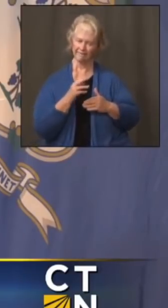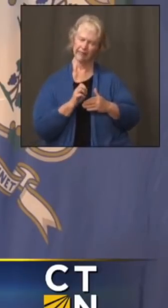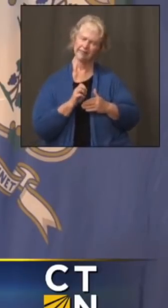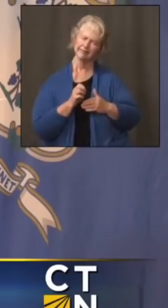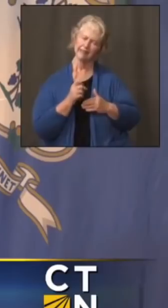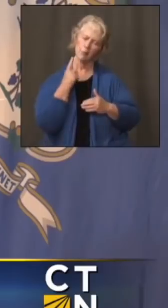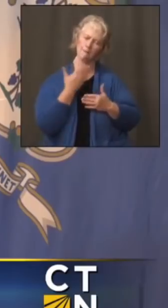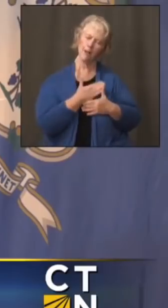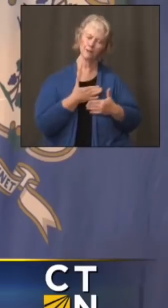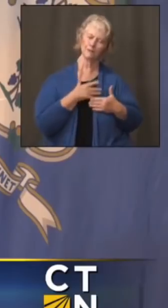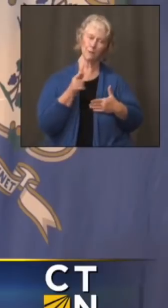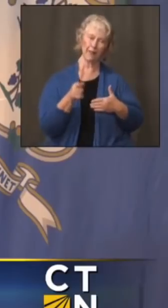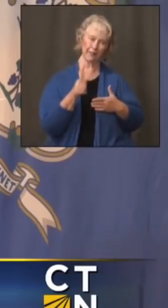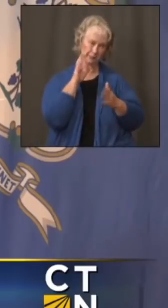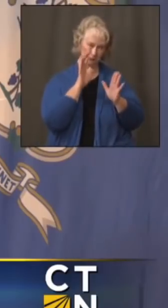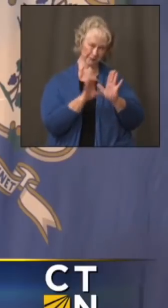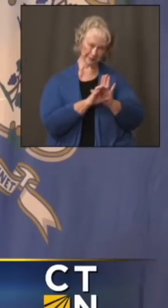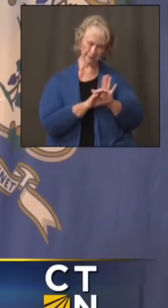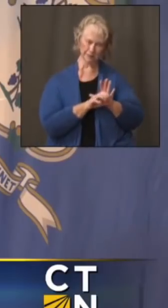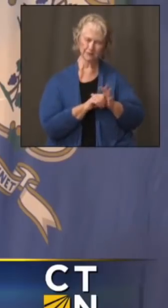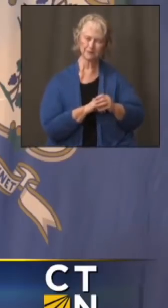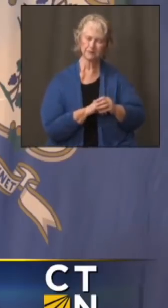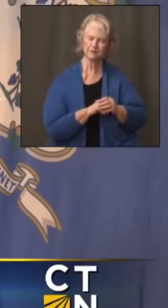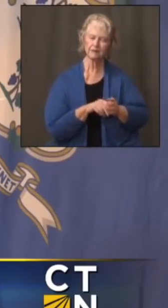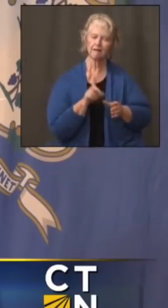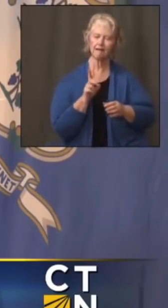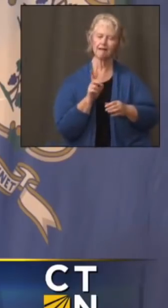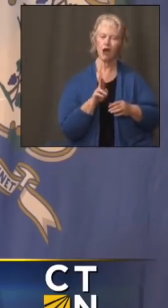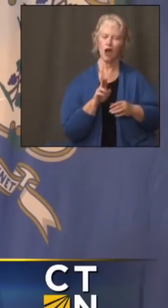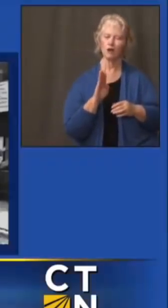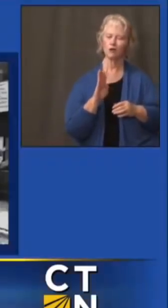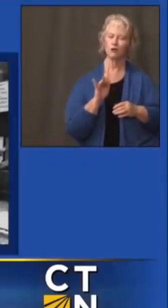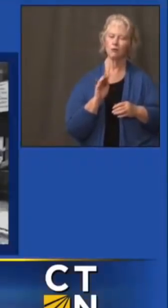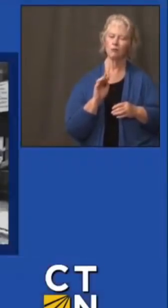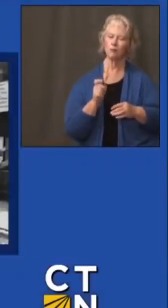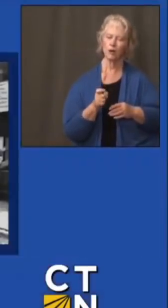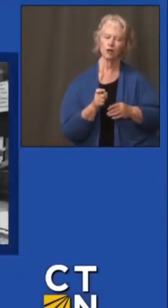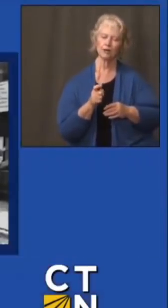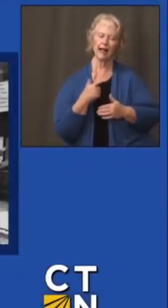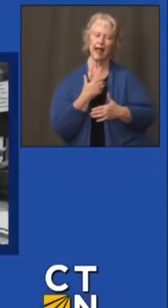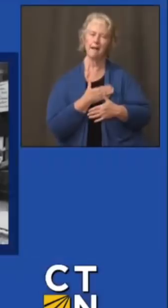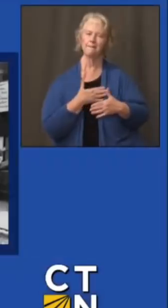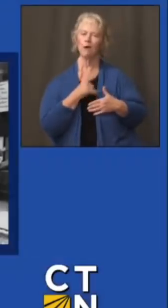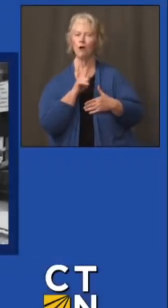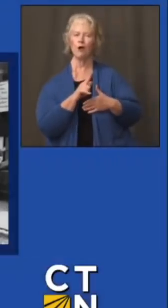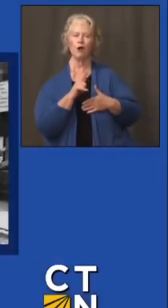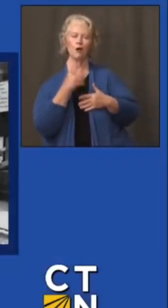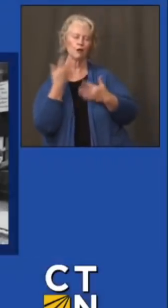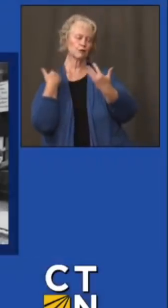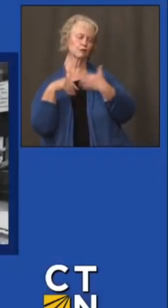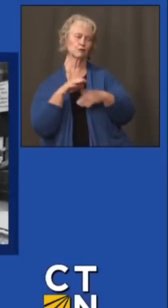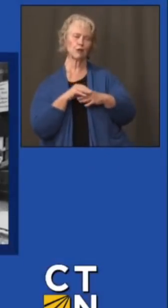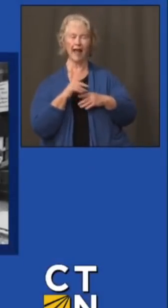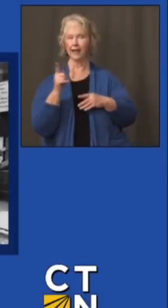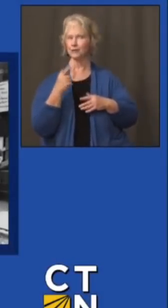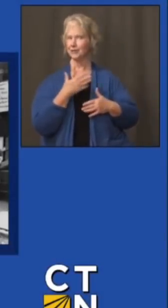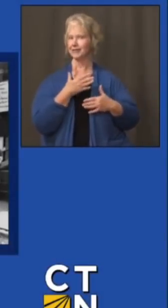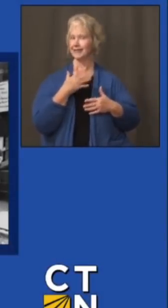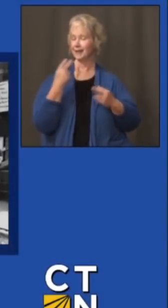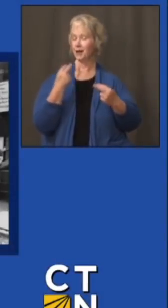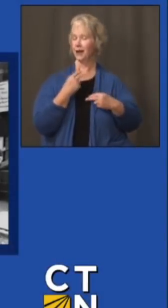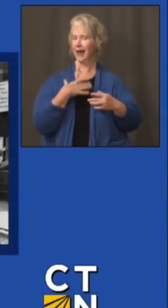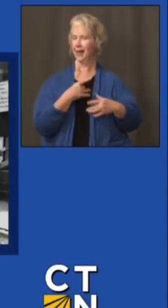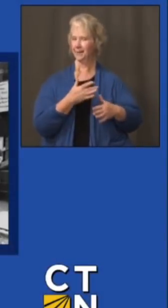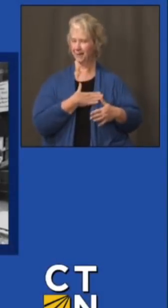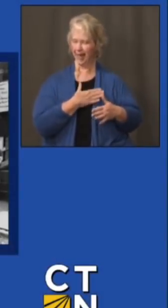thought you might enjoy this picture with Dr. Birx. I admired her silk scarf, and she admired mine, actually.